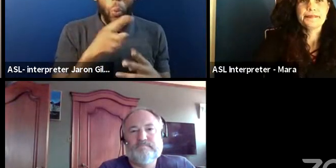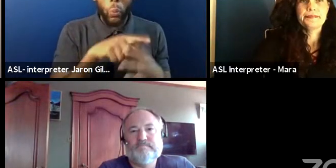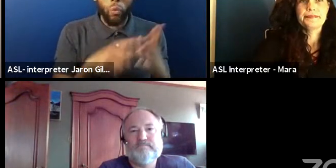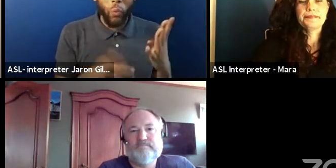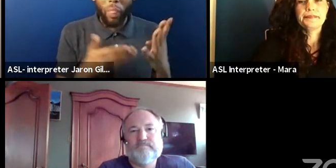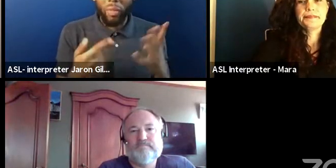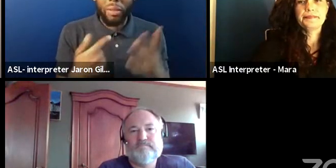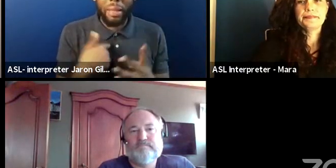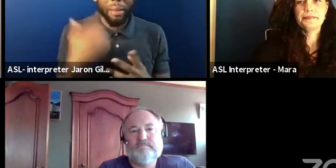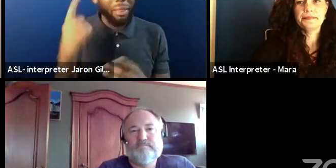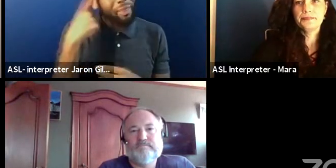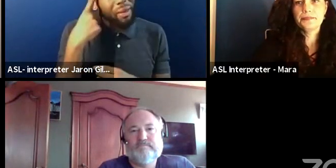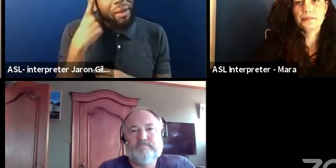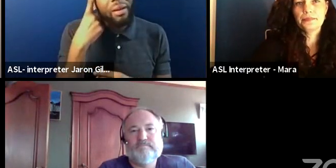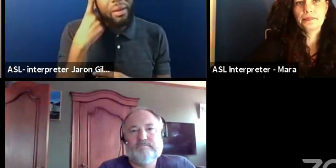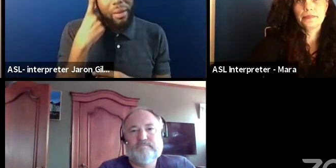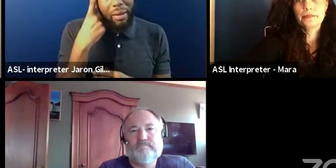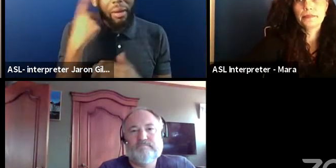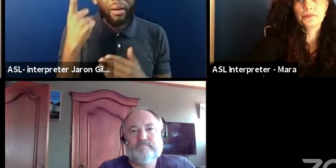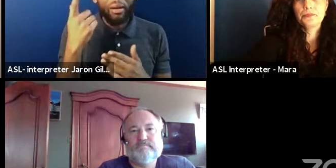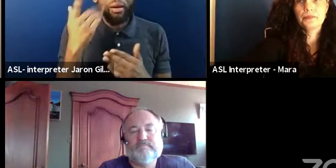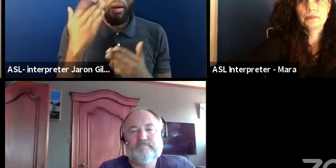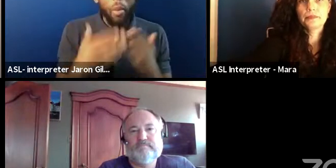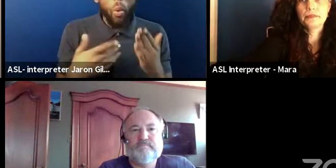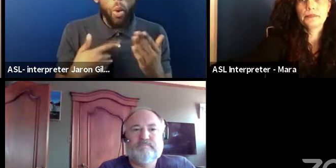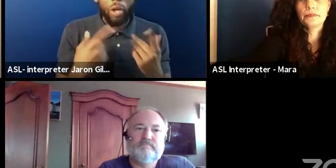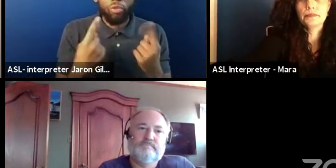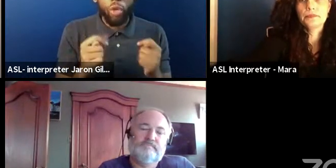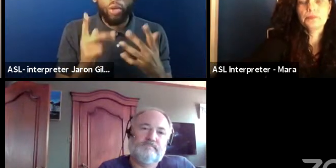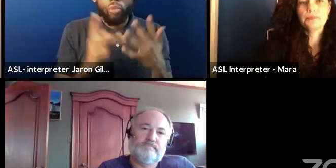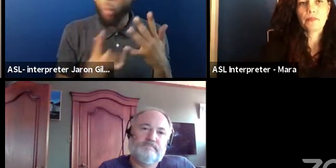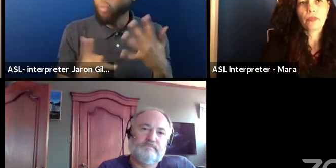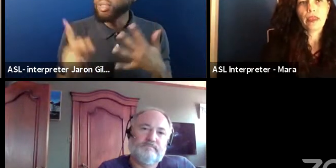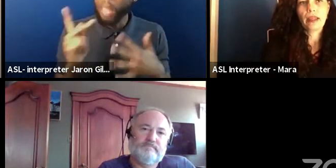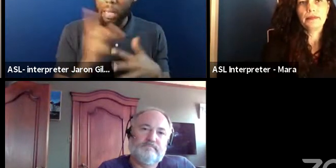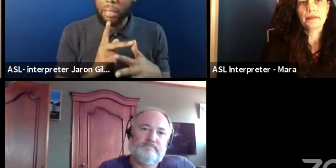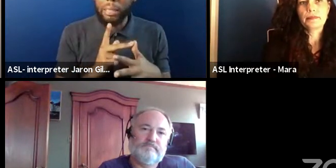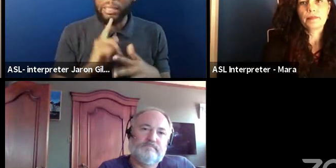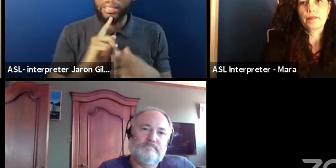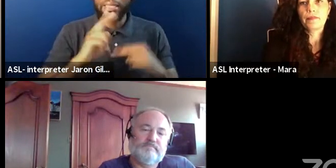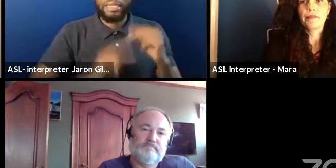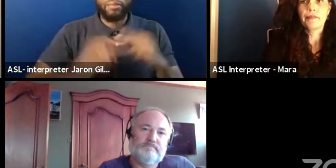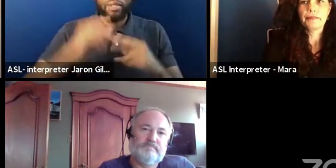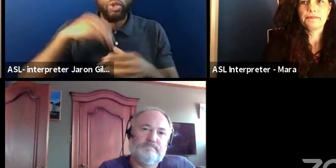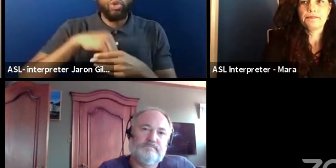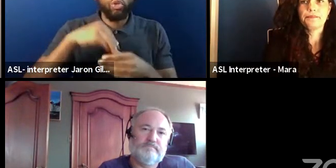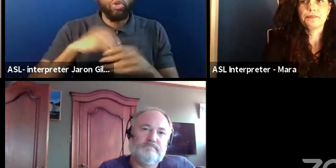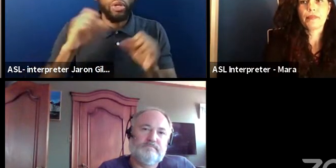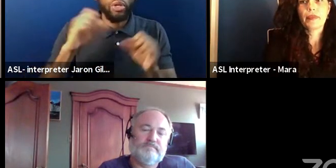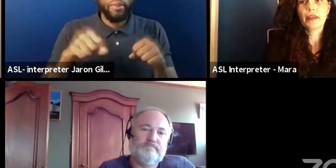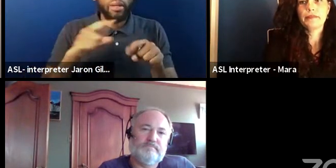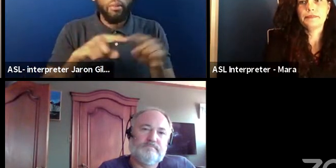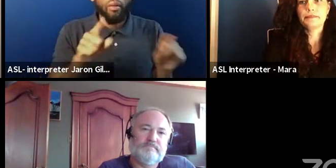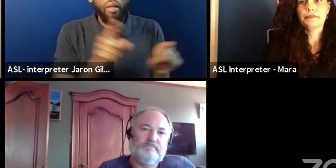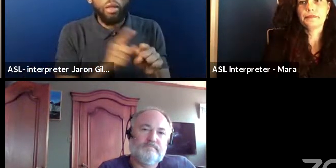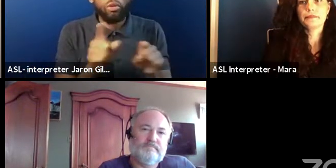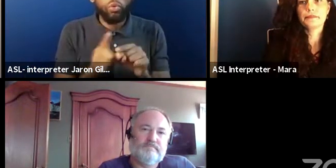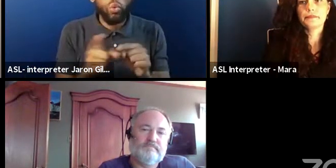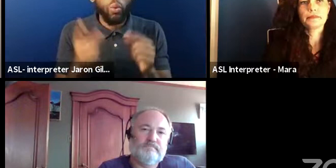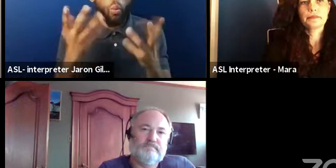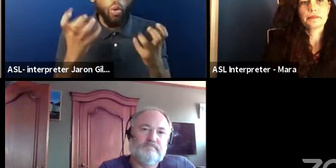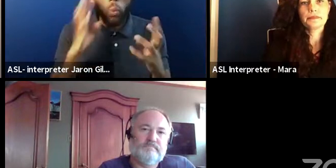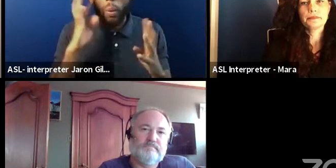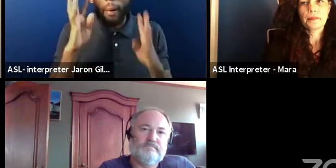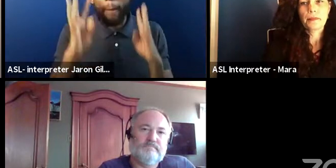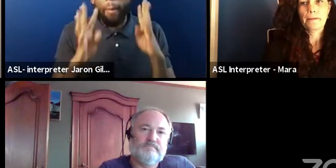I think part of what I've tried to prioritize is building the internal capacity, but also trying to come up